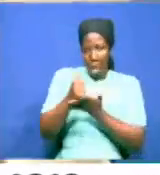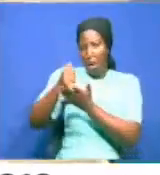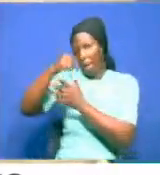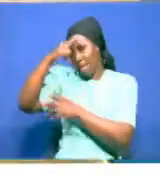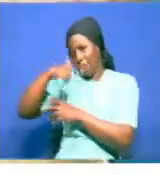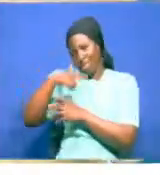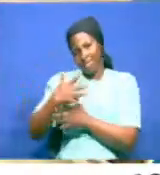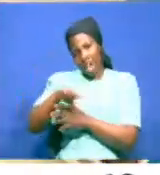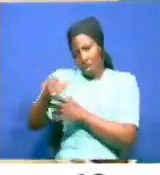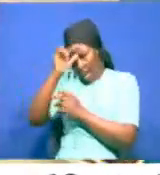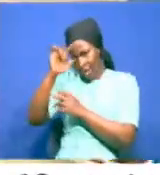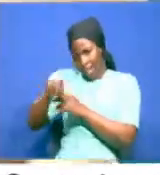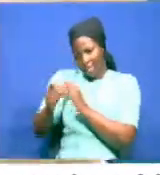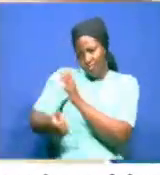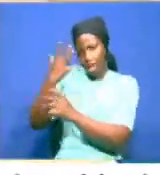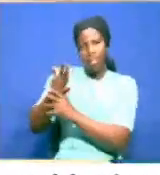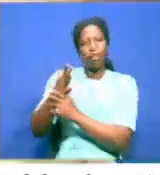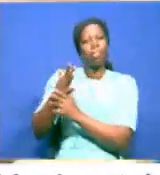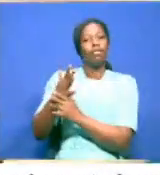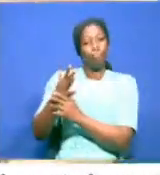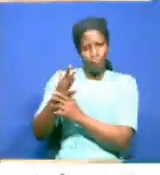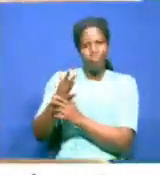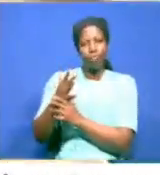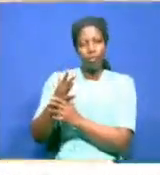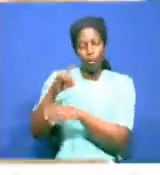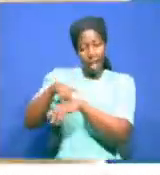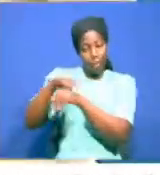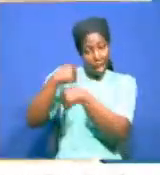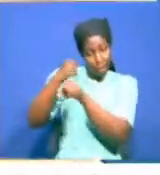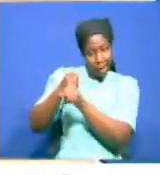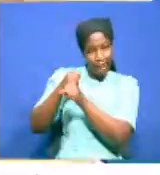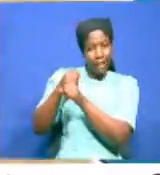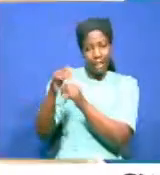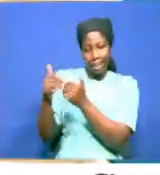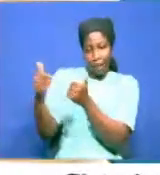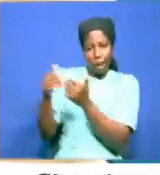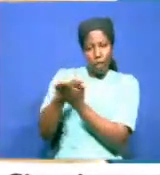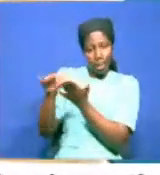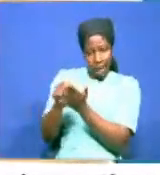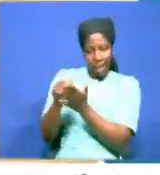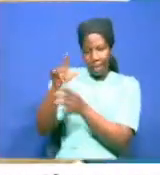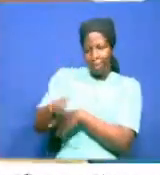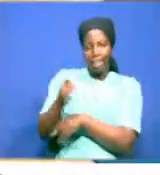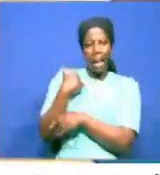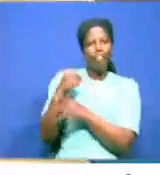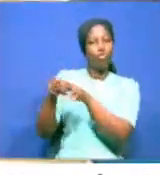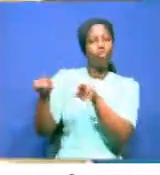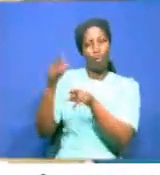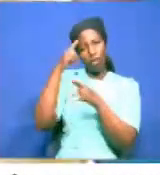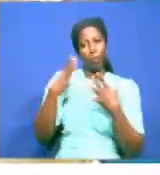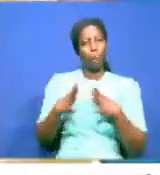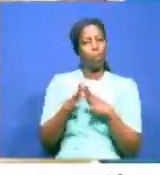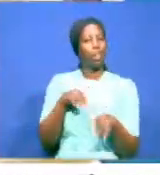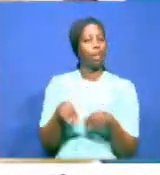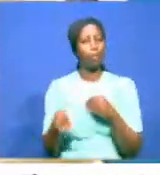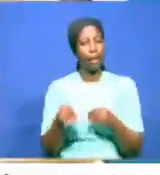ensure they are coming up with quarantine facilities, let them also come up with quarantine facilities for persons with disabilities. And this